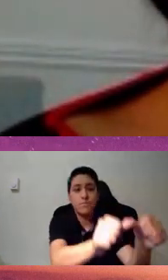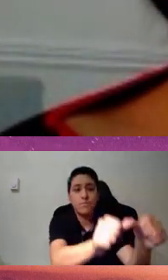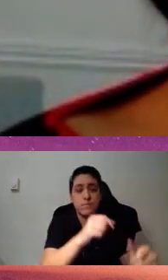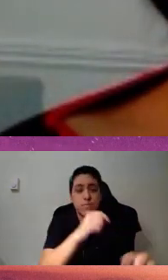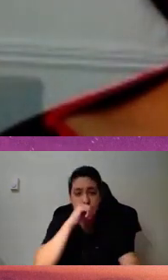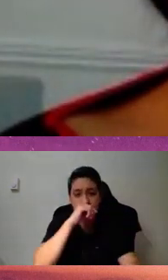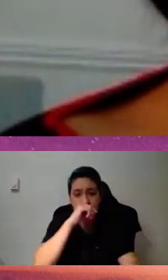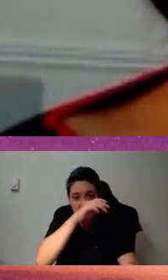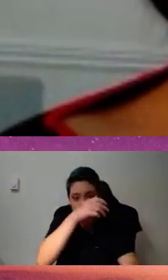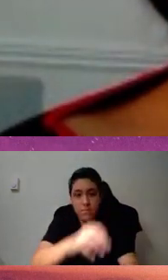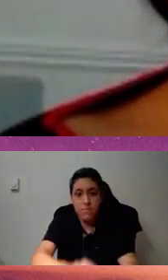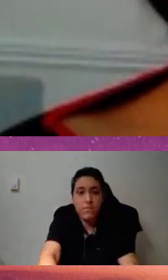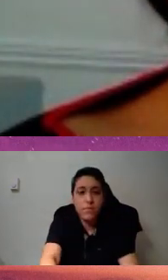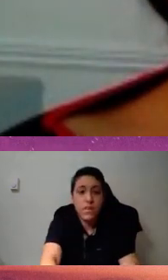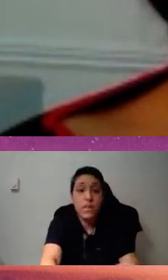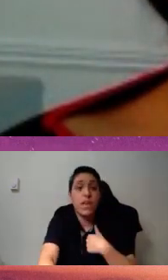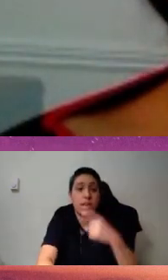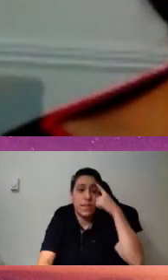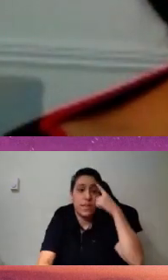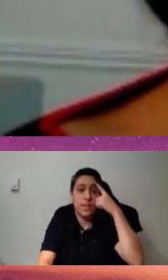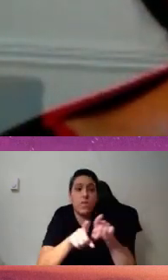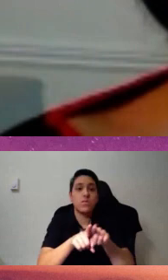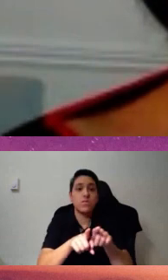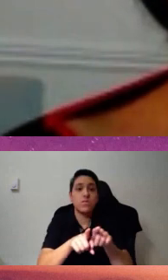also there's this